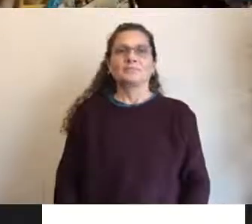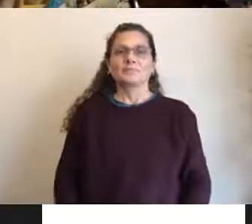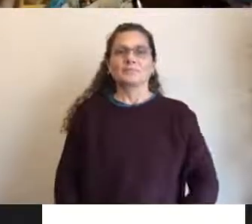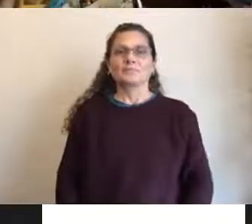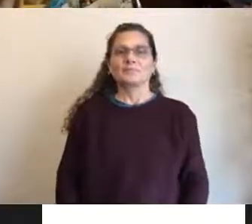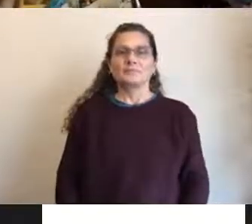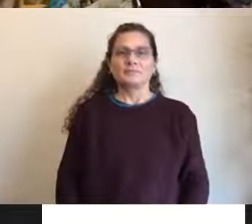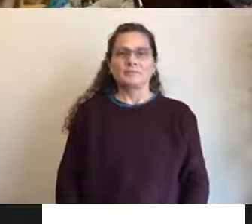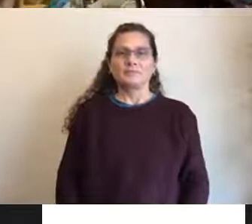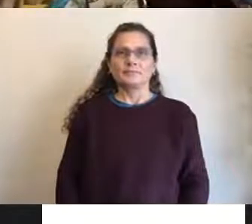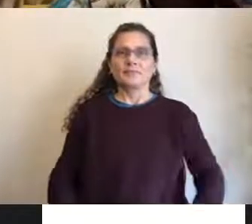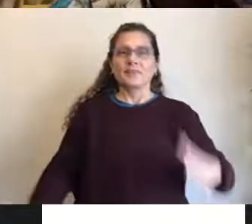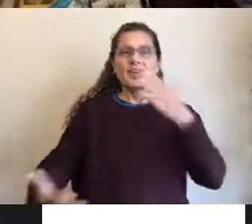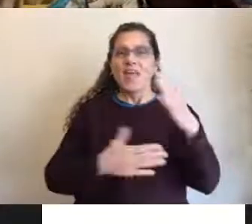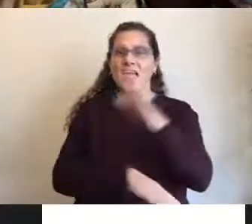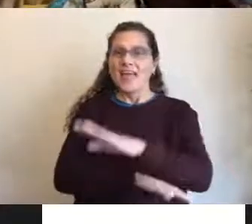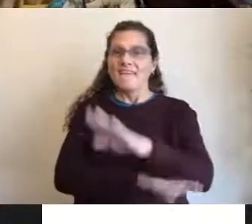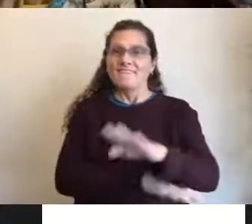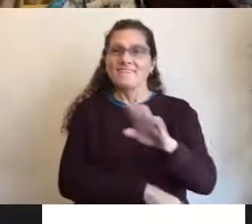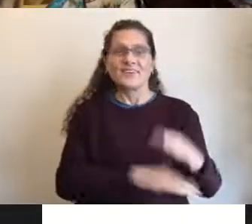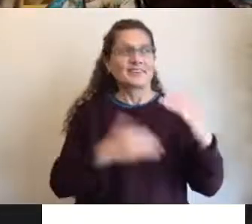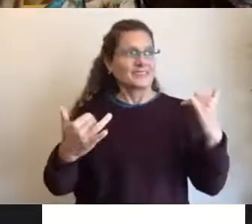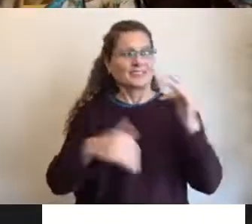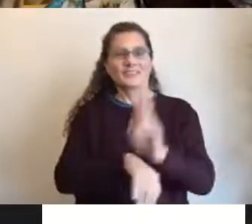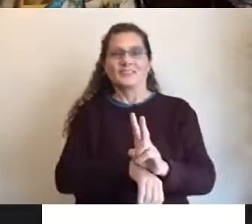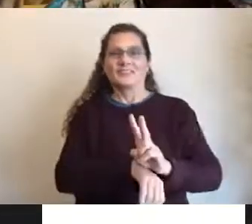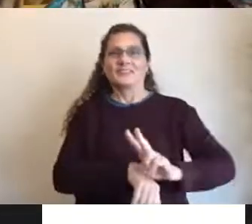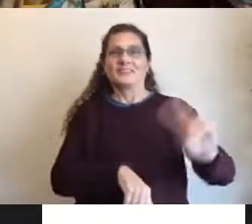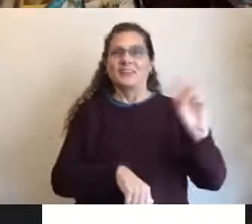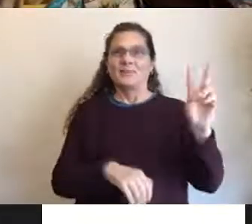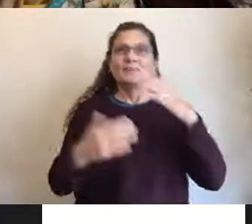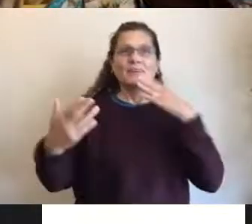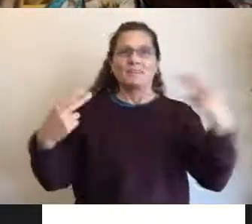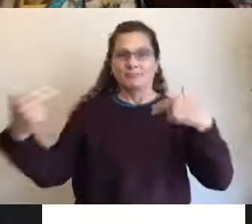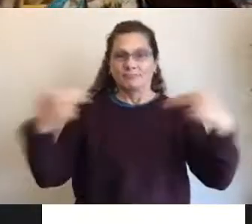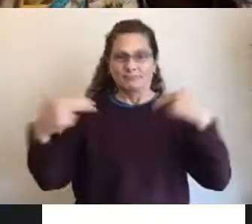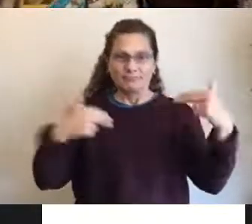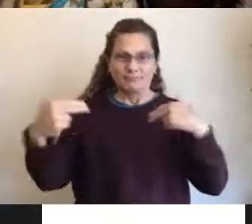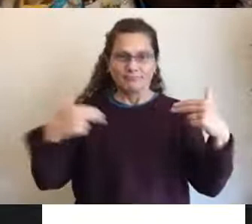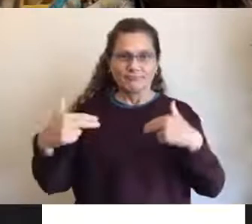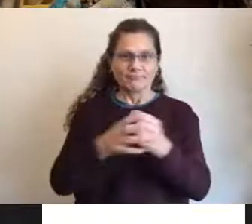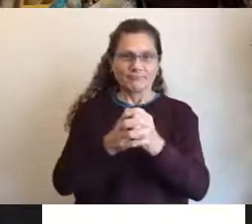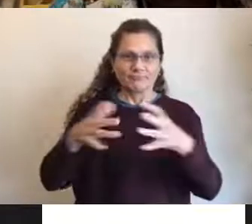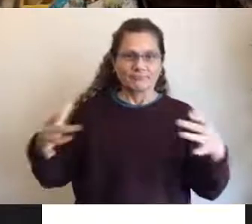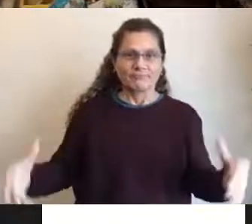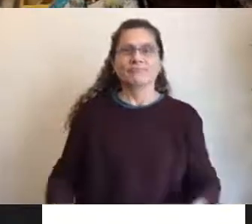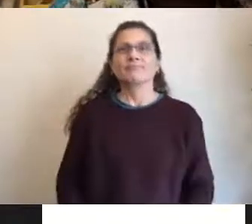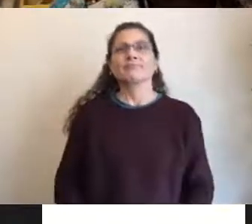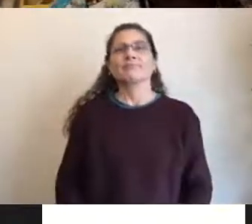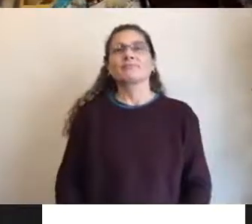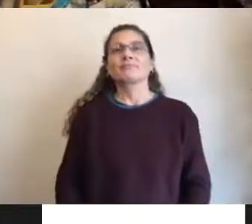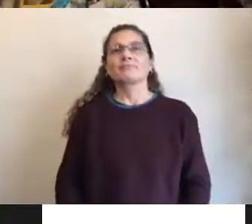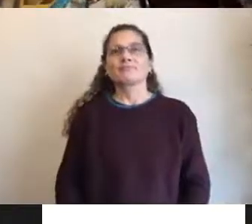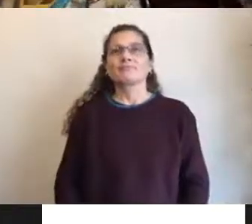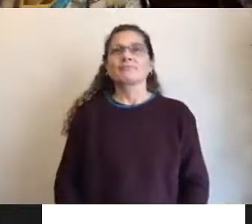Good afternoon, everyone. It's 2 o'clock. Thanks for joining us. Time to begin today's briefing. Joining us today are Milwaukee